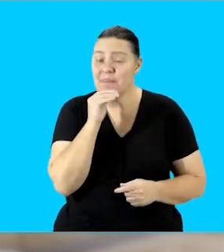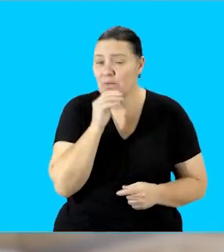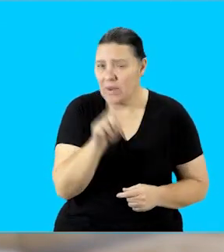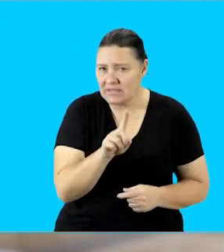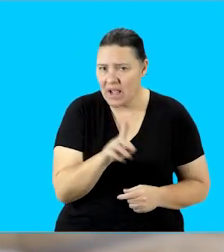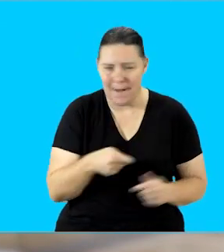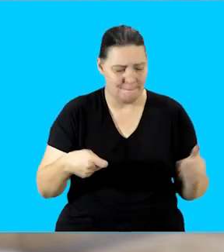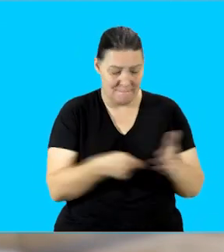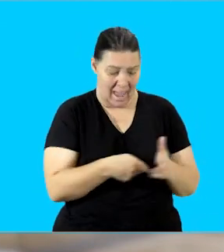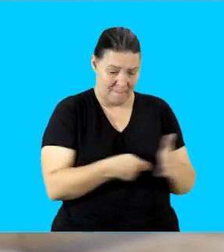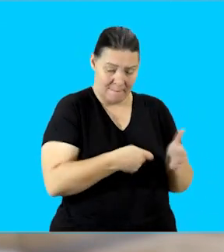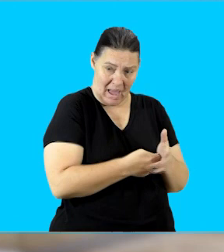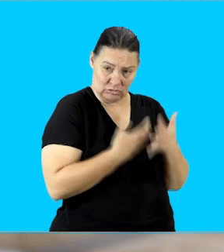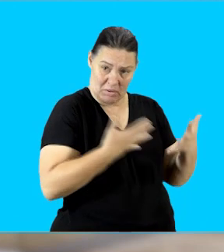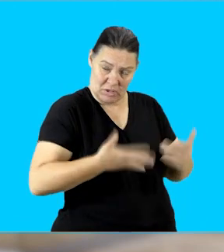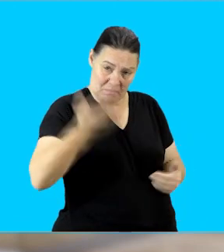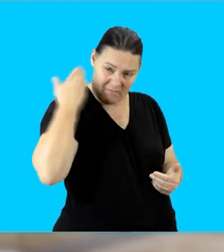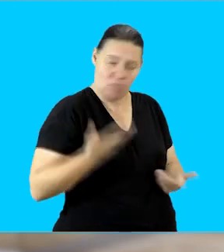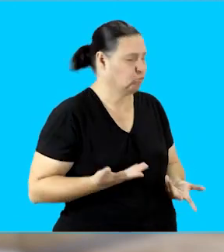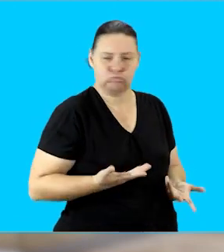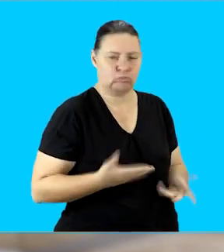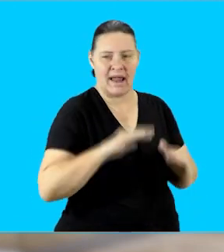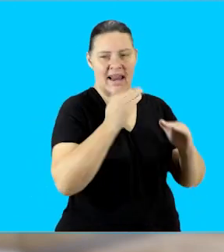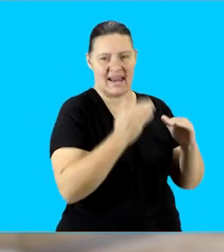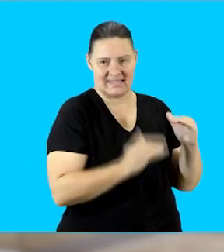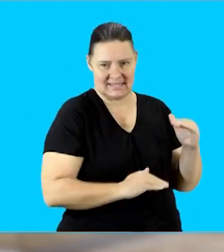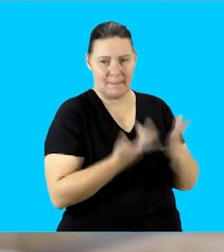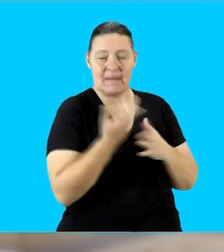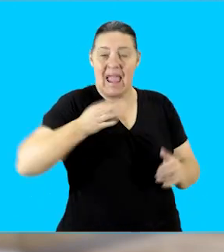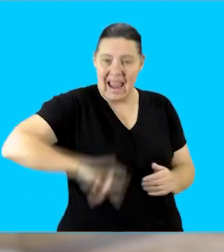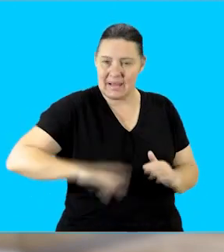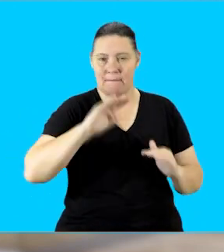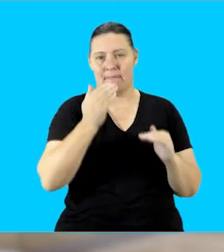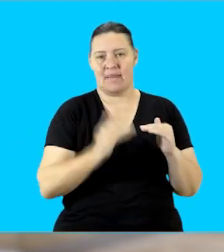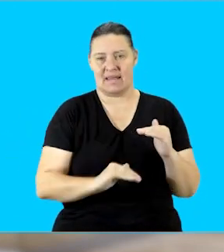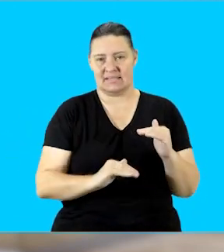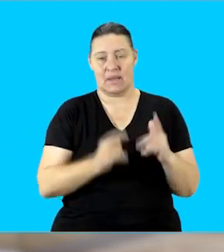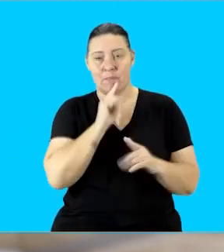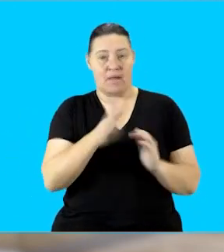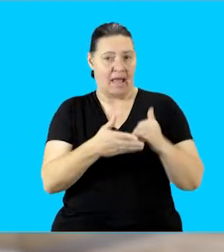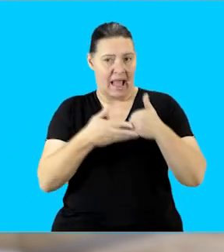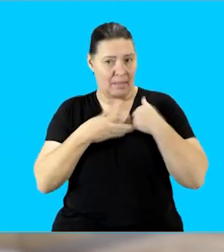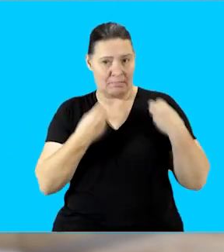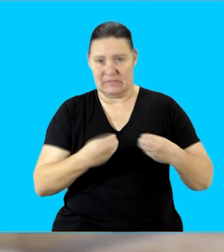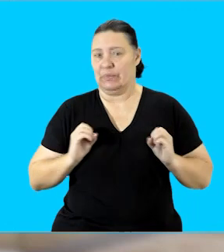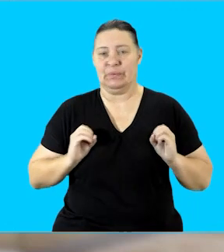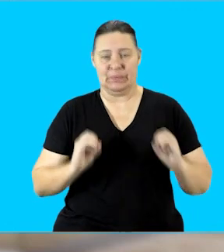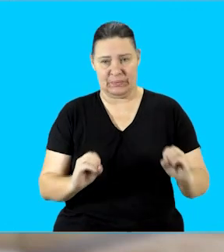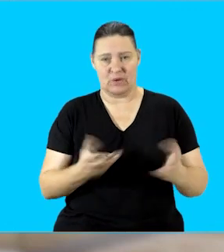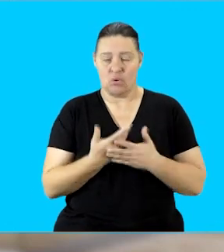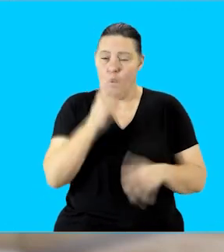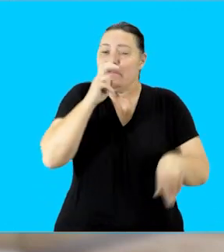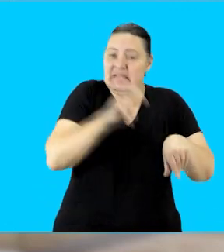our product and we will be getting less income, which will not help us as a business to make the profit that we were used